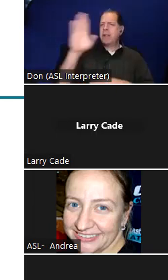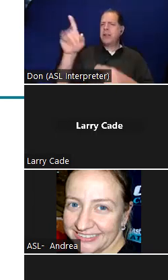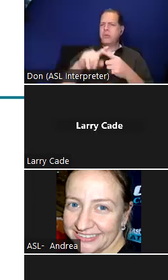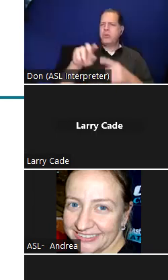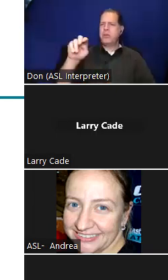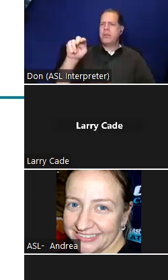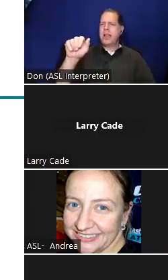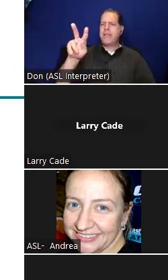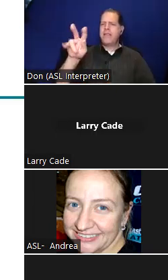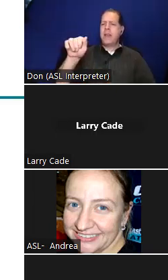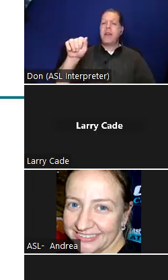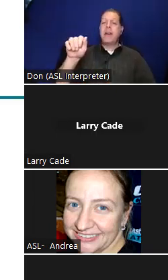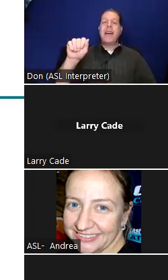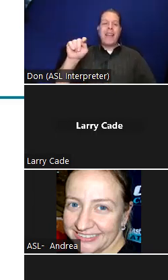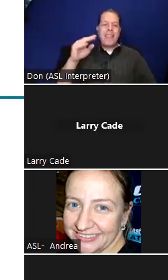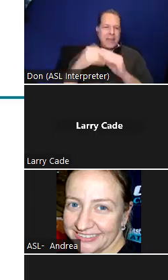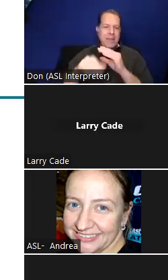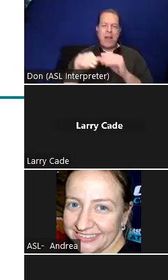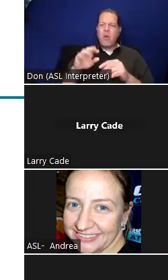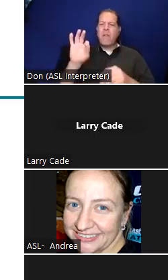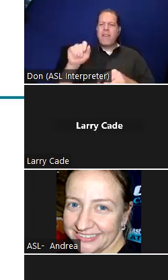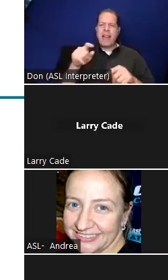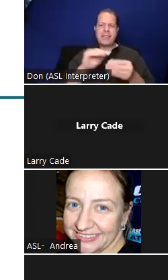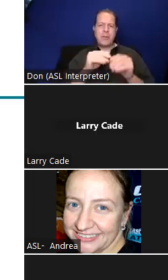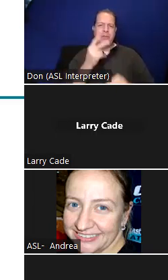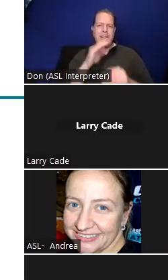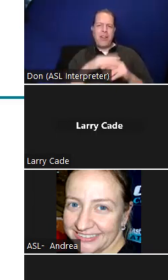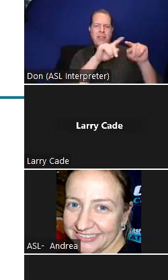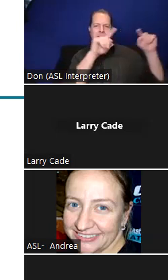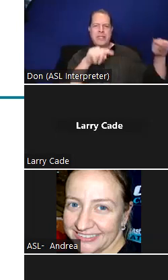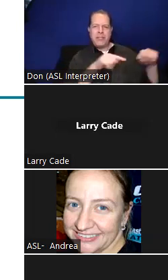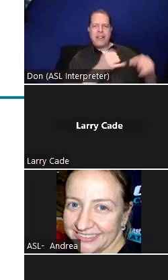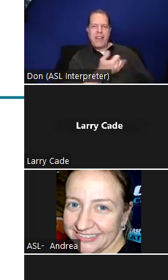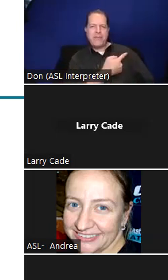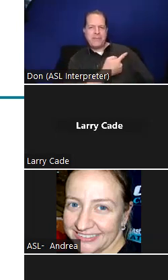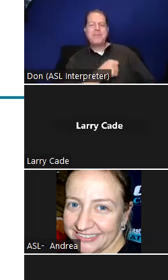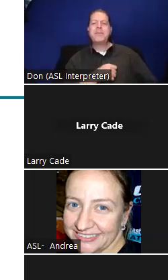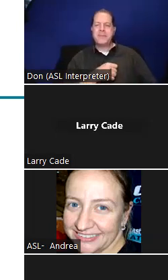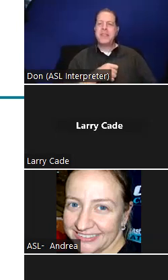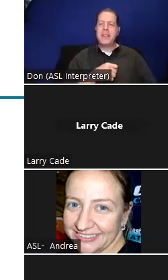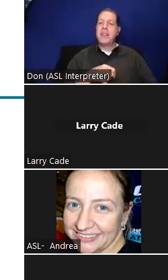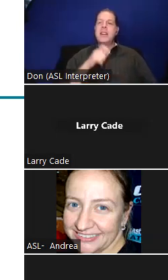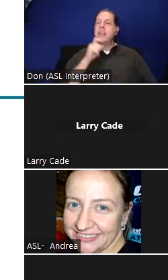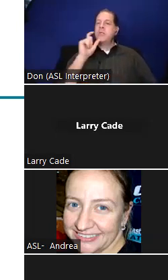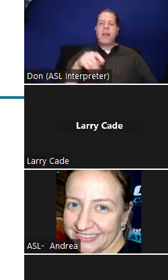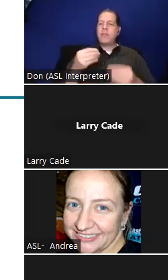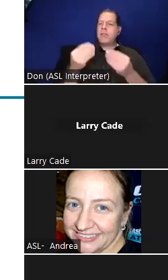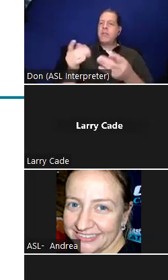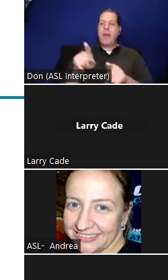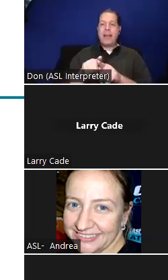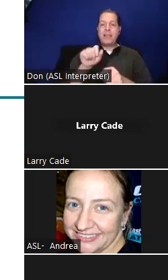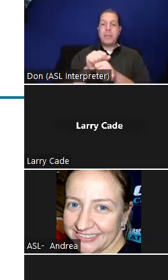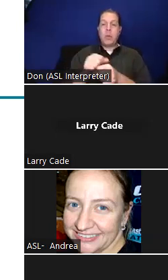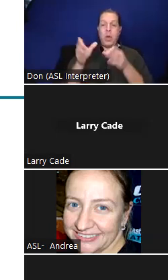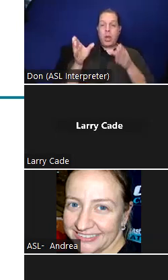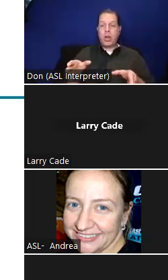at either the email address or the fax number you're seeing on the screen now. They do not have to return it to you as the employer if